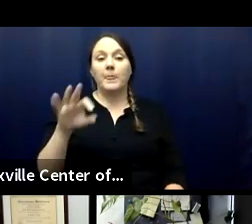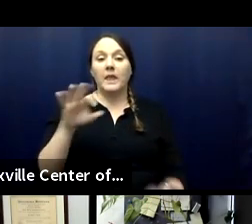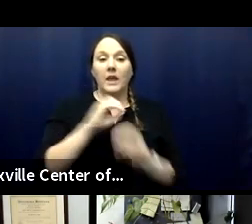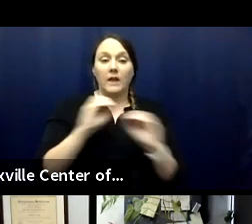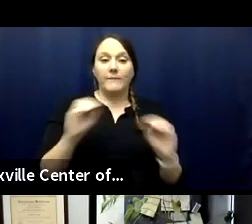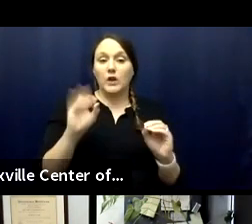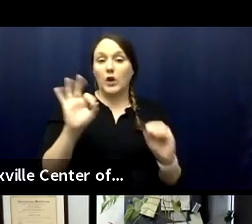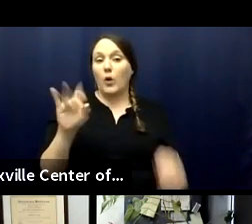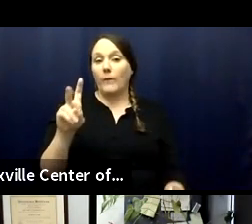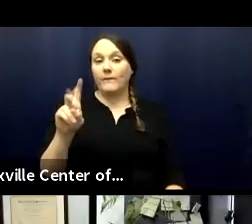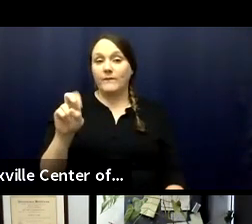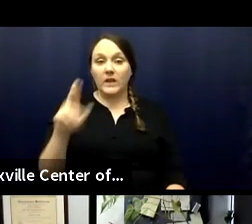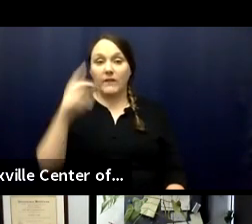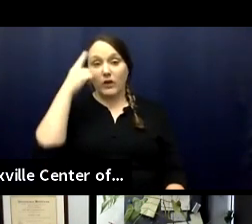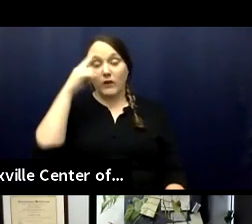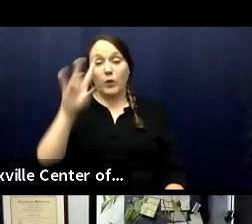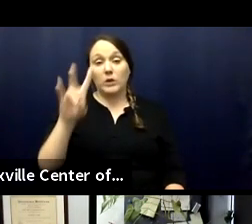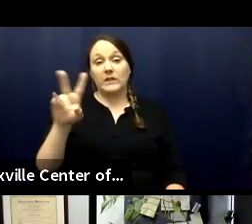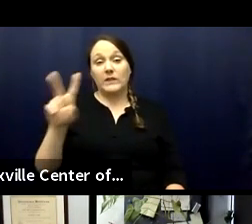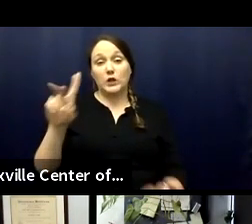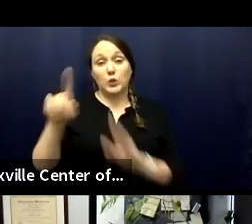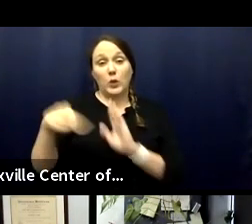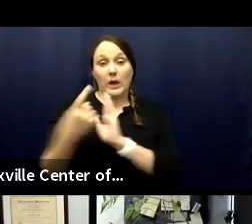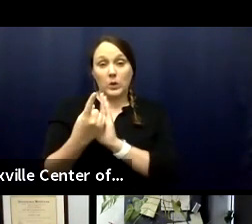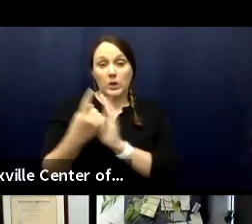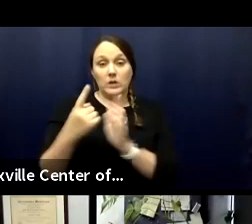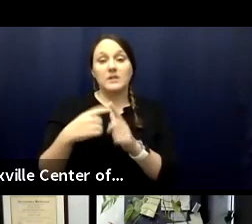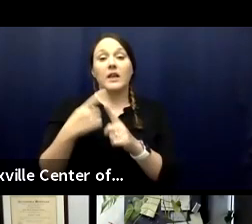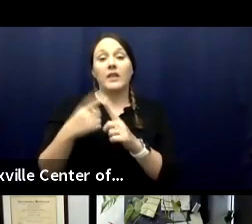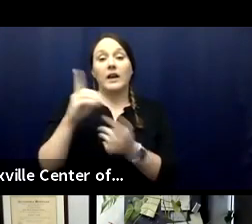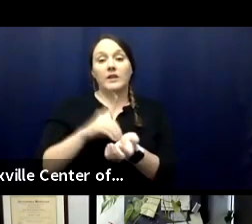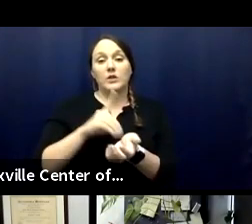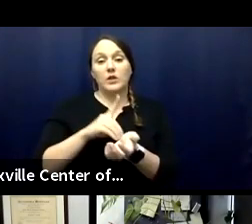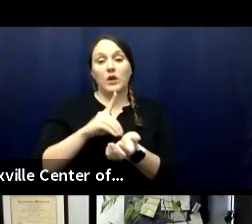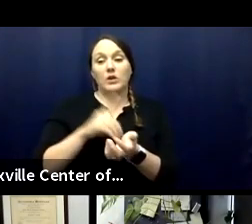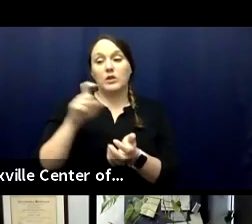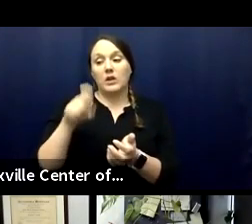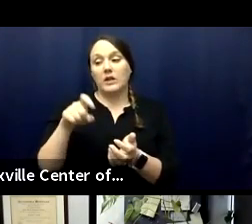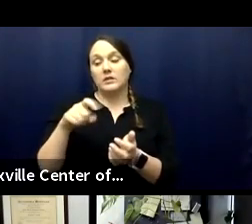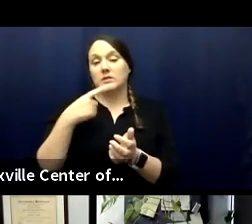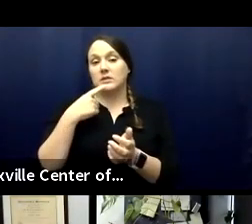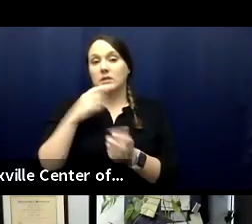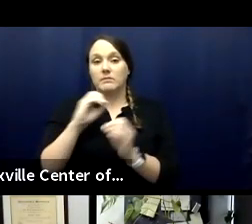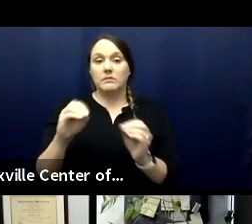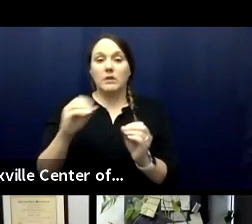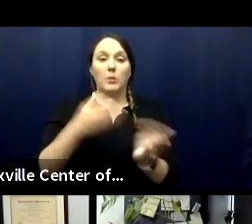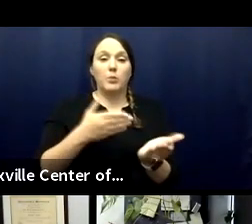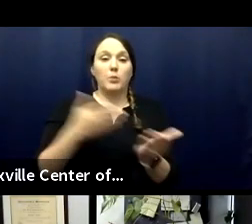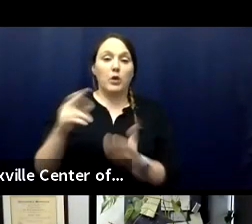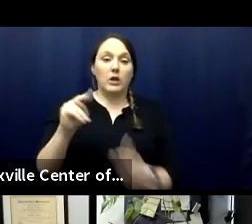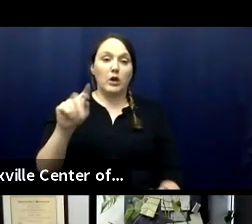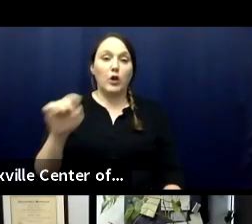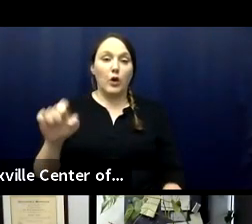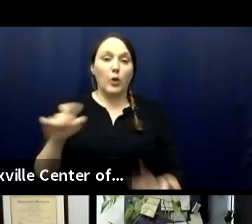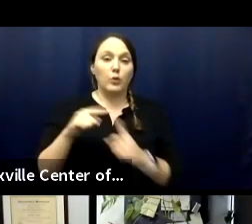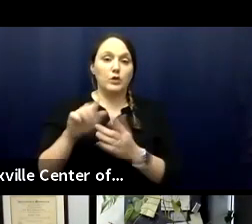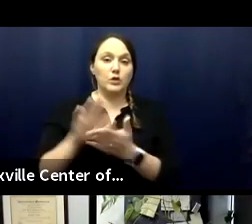fever-free for 72 hours, and then the doctor has to rule it out, and they have to bring a note to school for that.